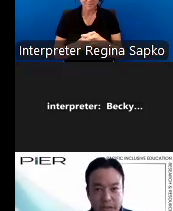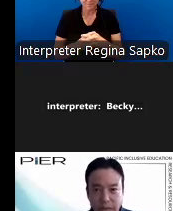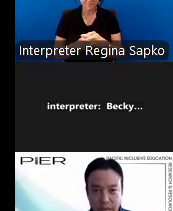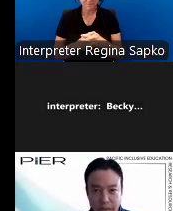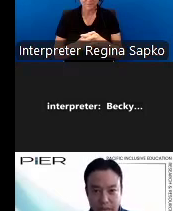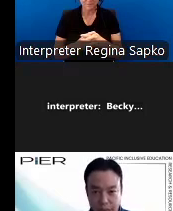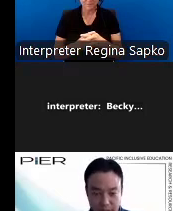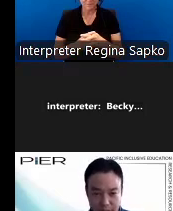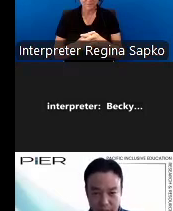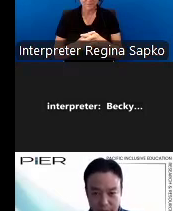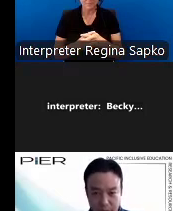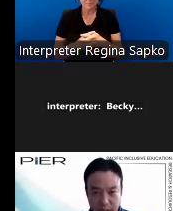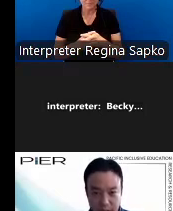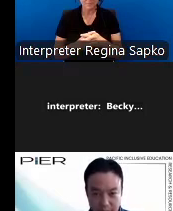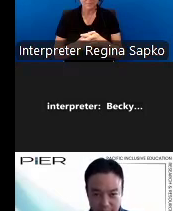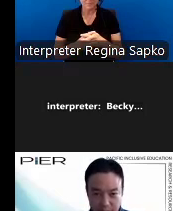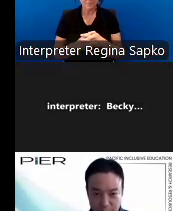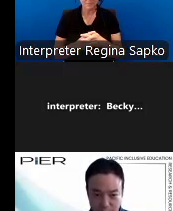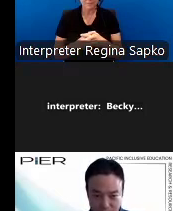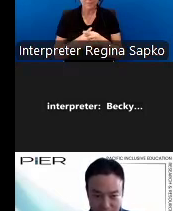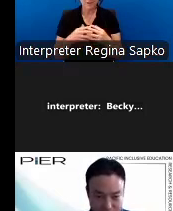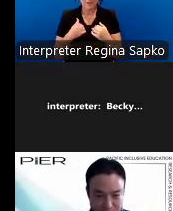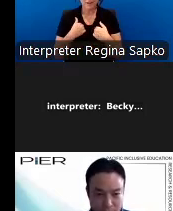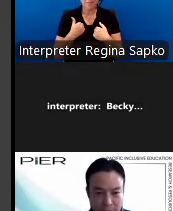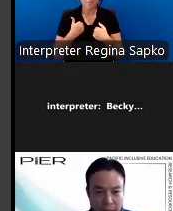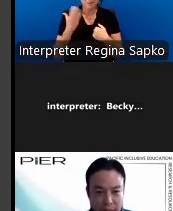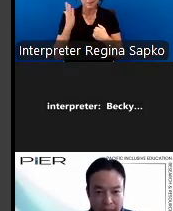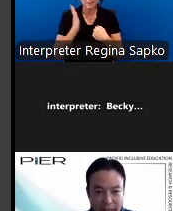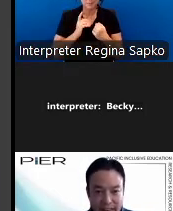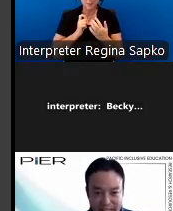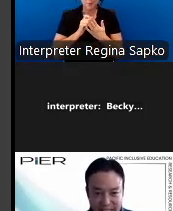presentation notes, which I seem to have lost. Bear with me.